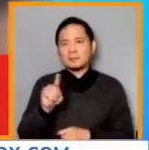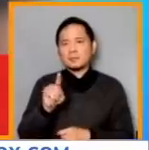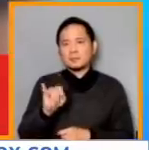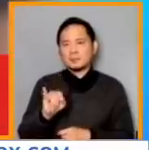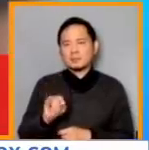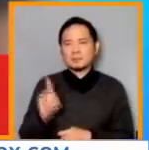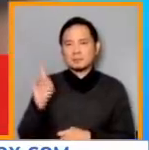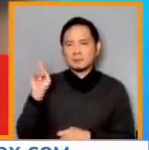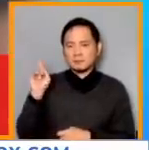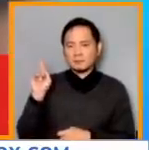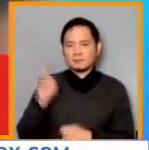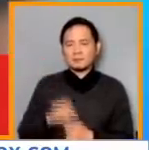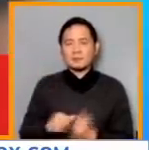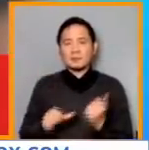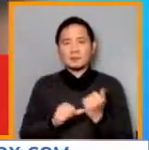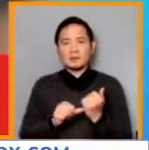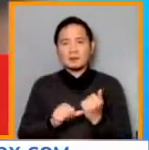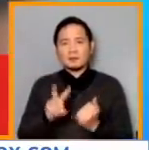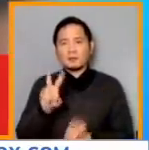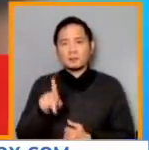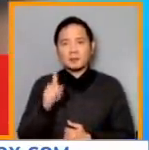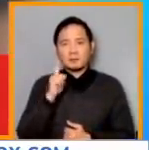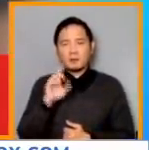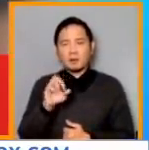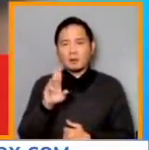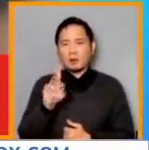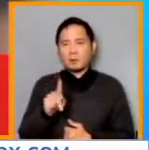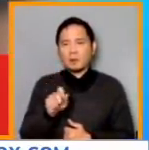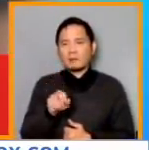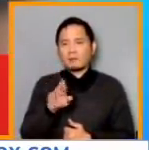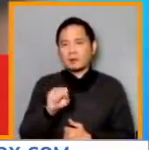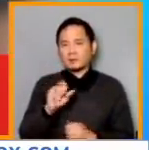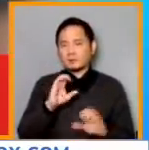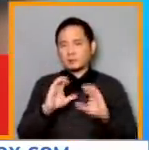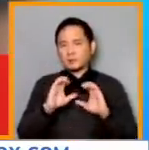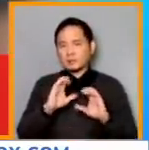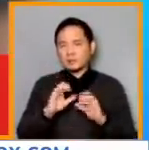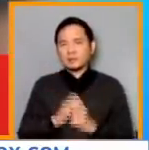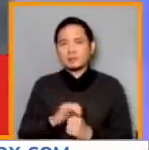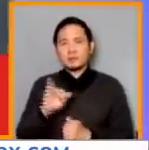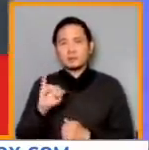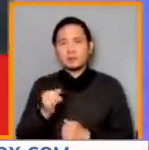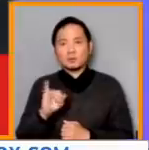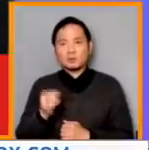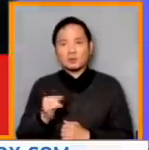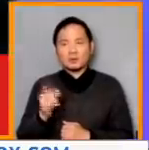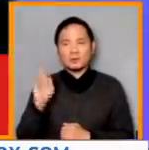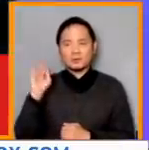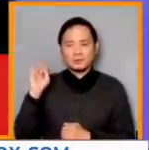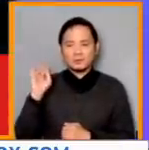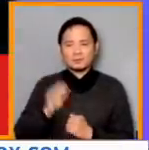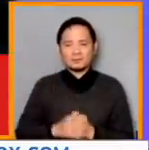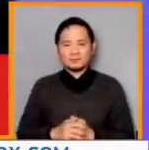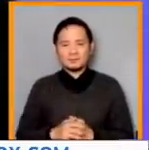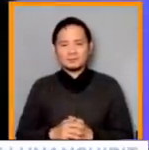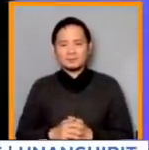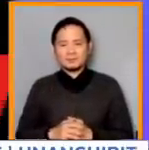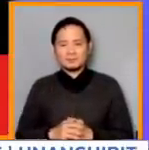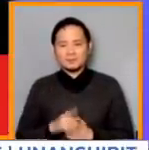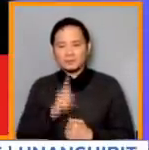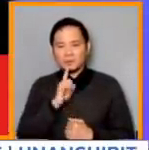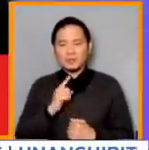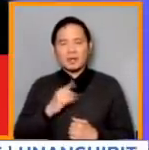at Assistant Vice President for Corporate Affairs Communications Jojo Accio. We're very pleased because